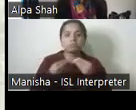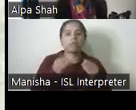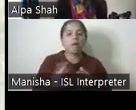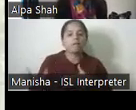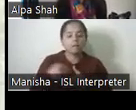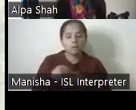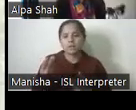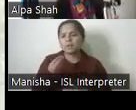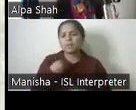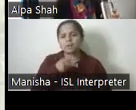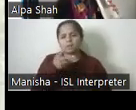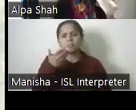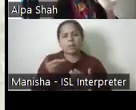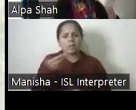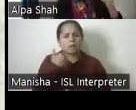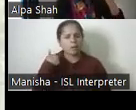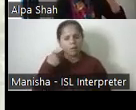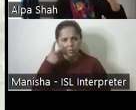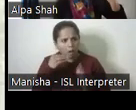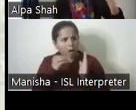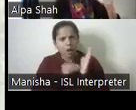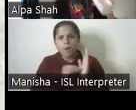you know, something which is often not noted.